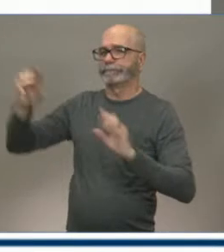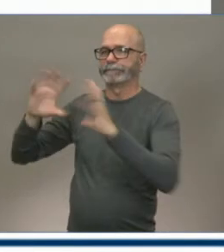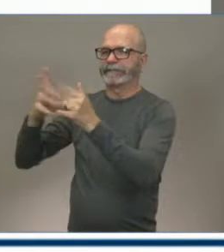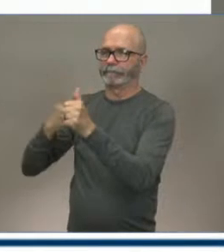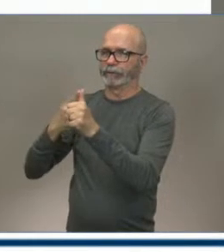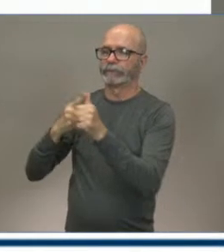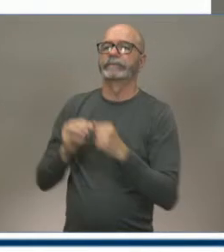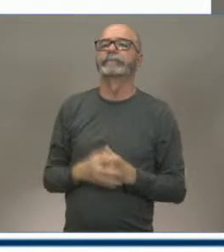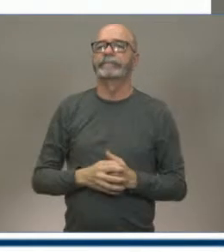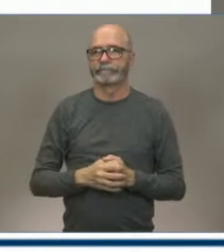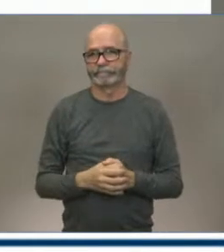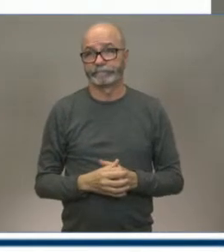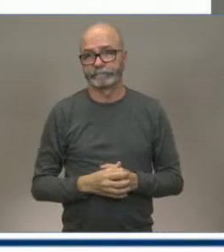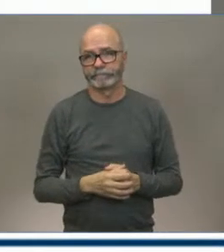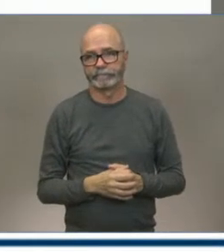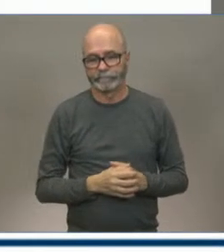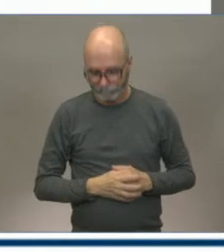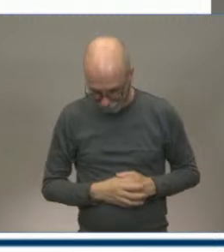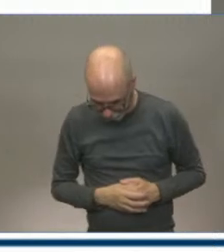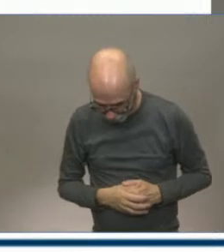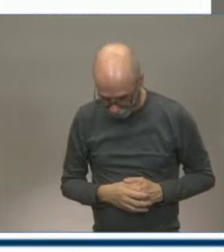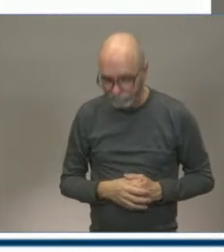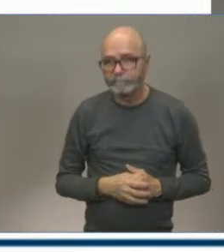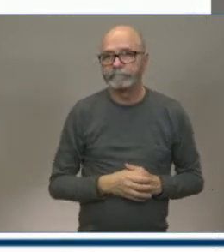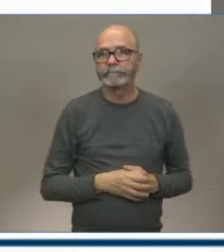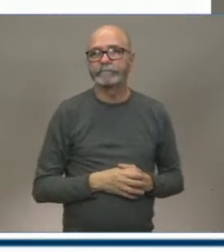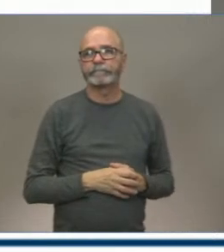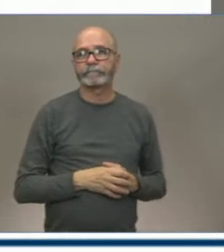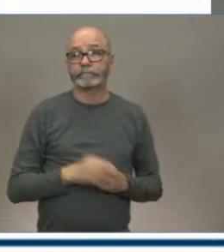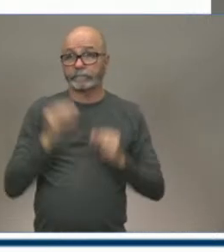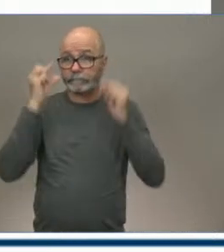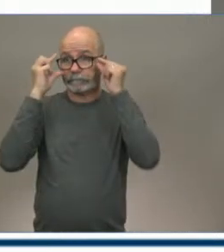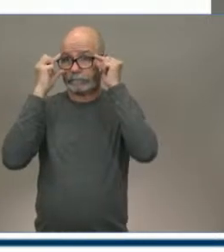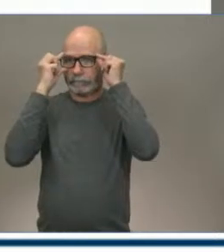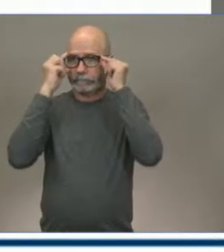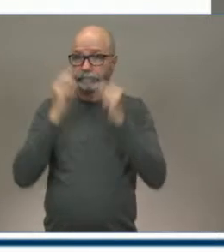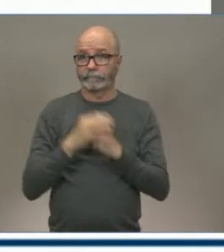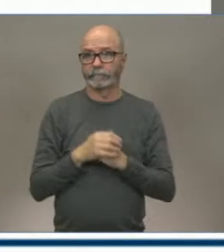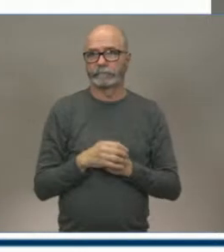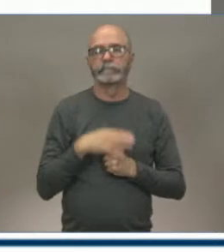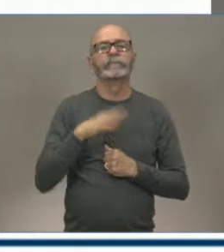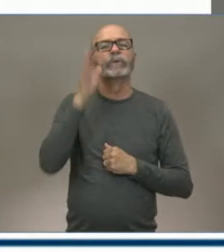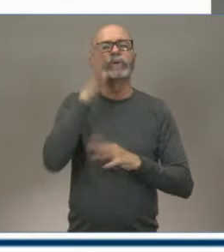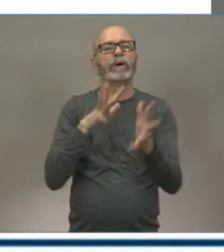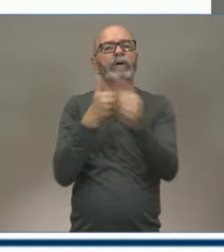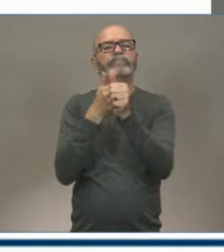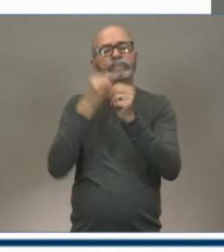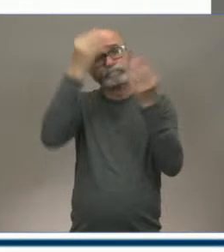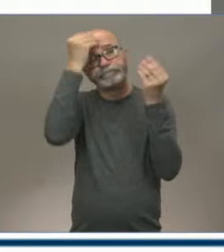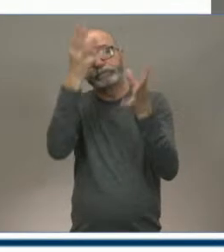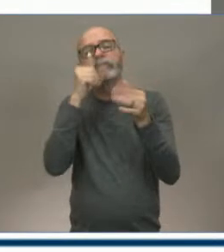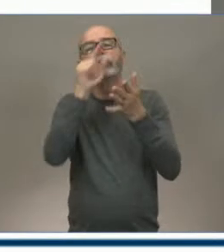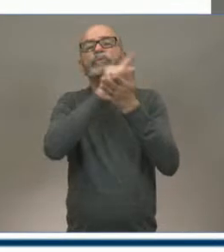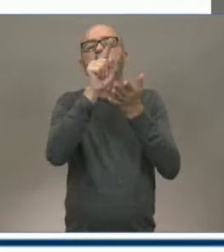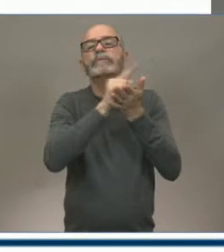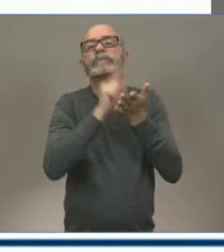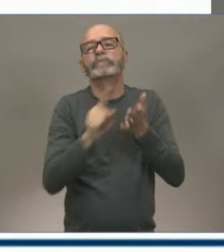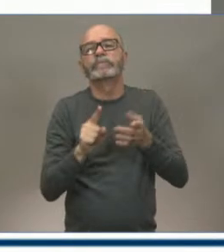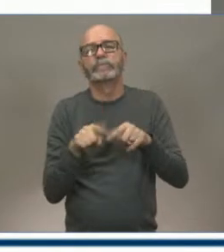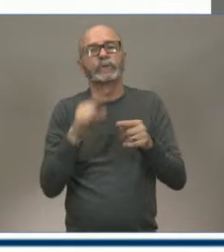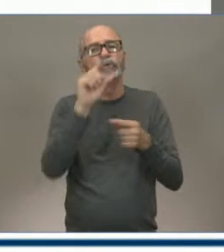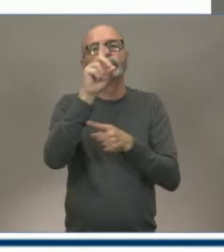earlier this week, we'll begin reporting numbers of the doses of vaccine administered on a weekly basis starting on